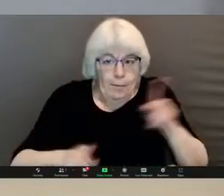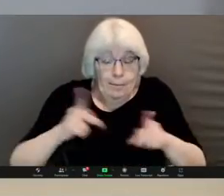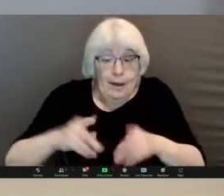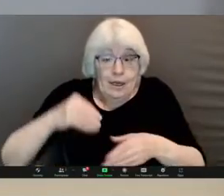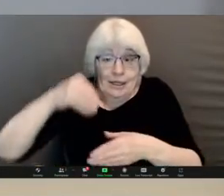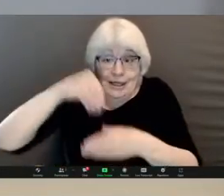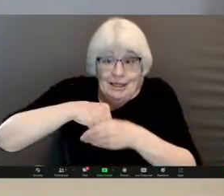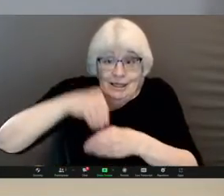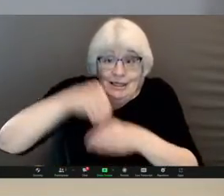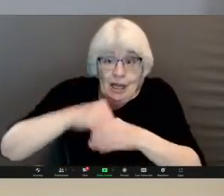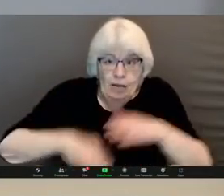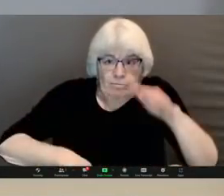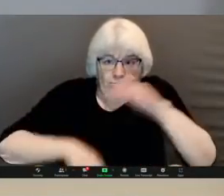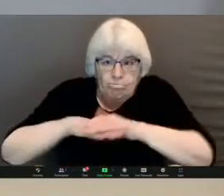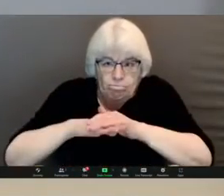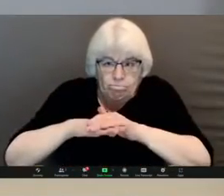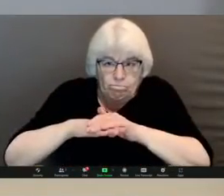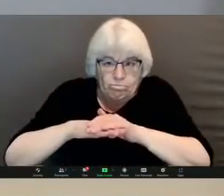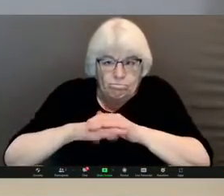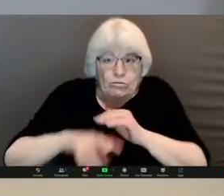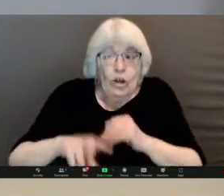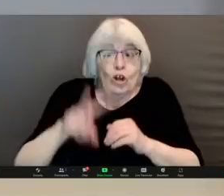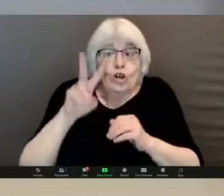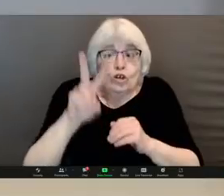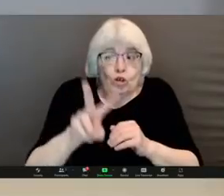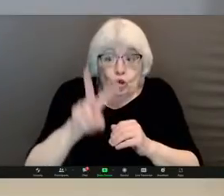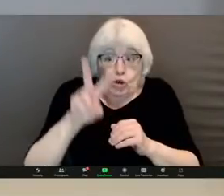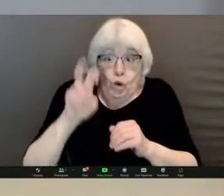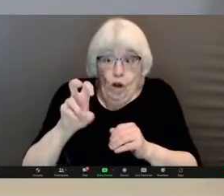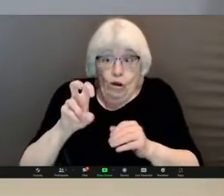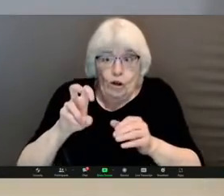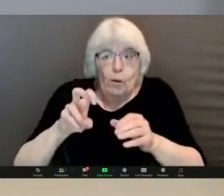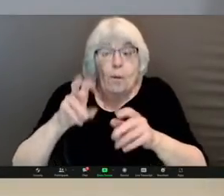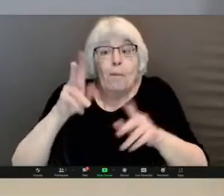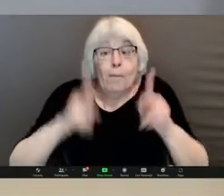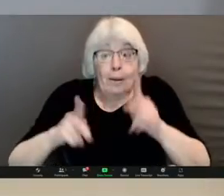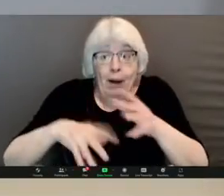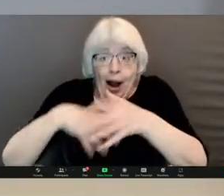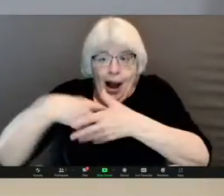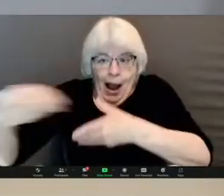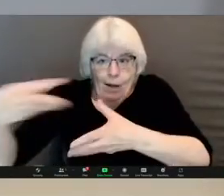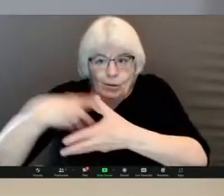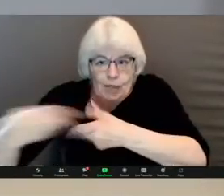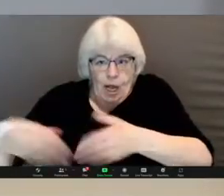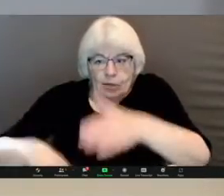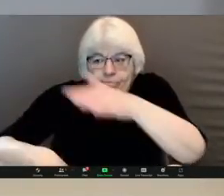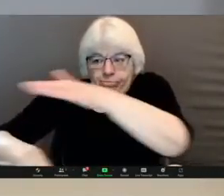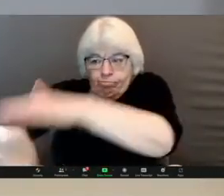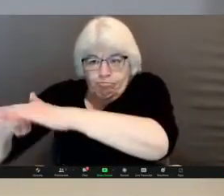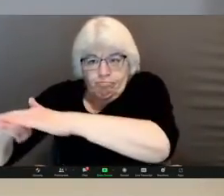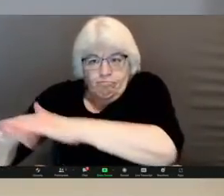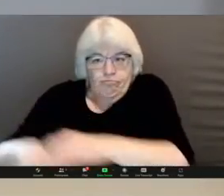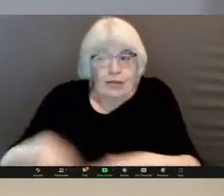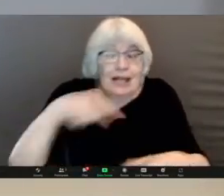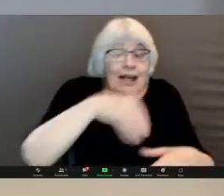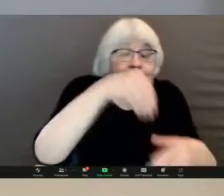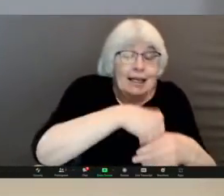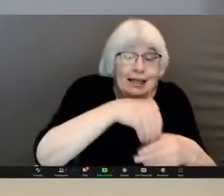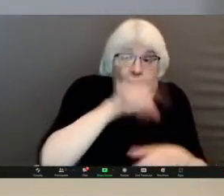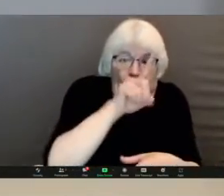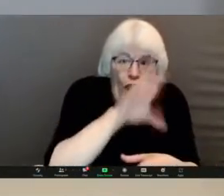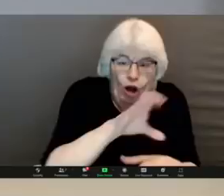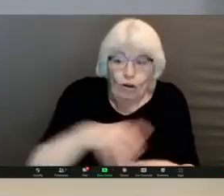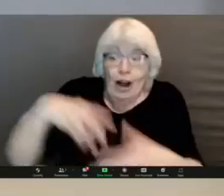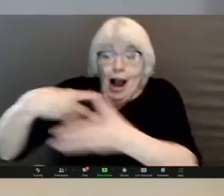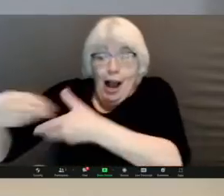businesses, organizations, and organizers of organized gatherings will continue to be required. Approval of operational plans for a single